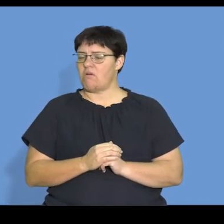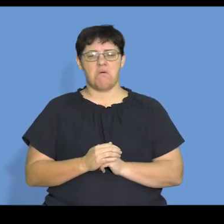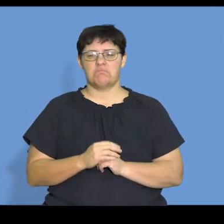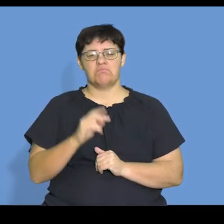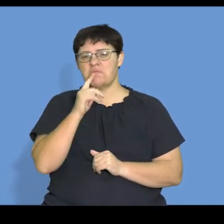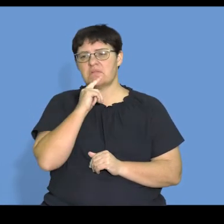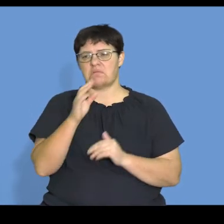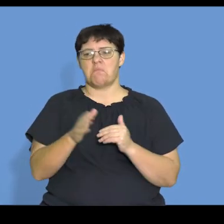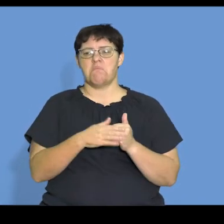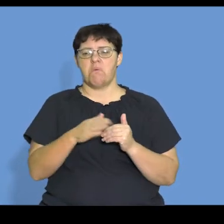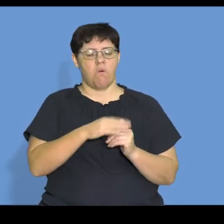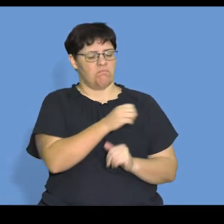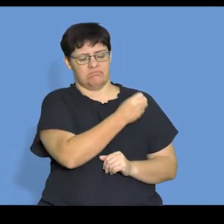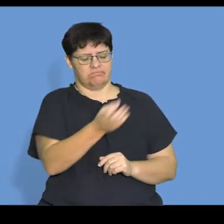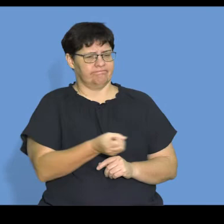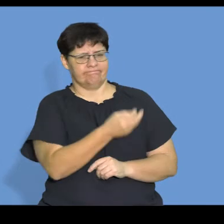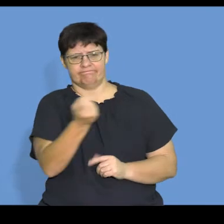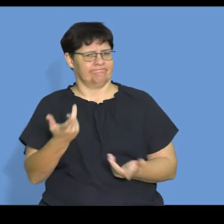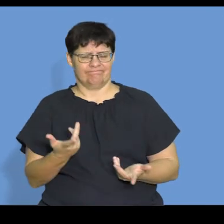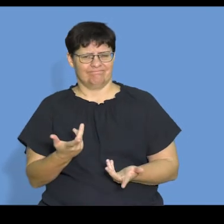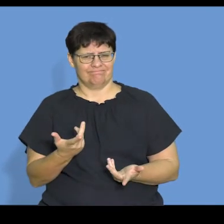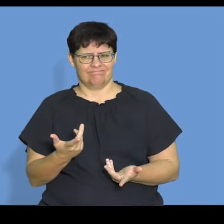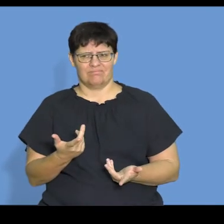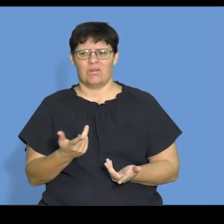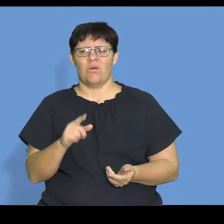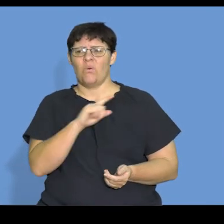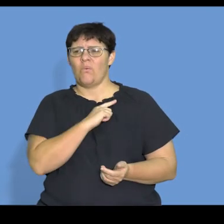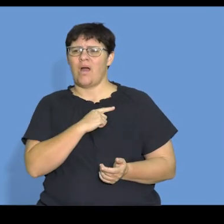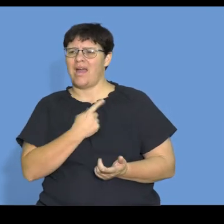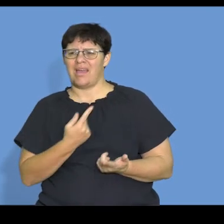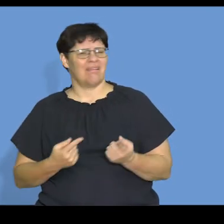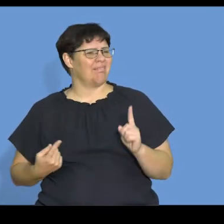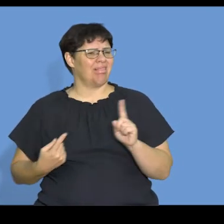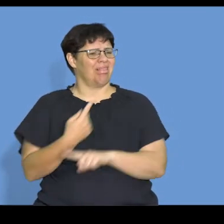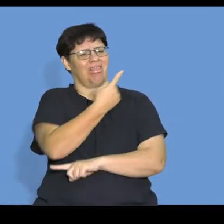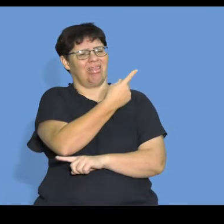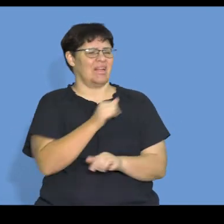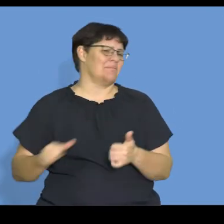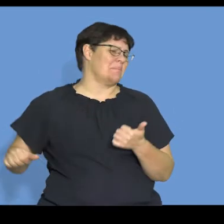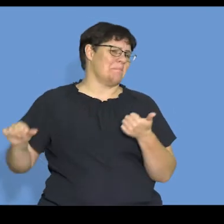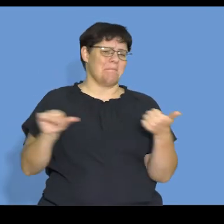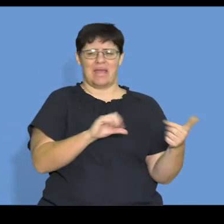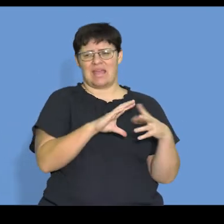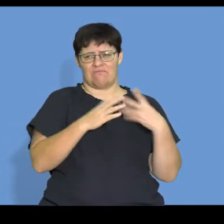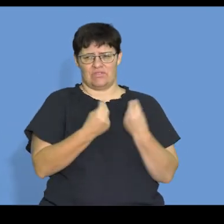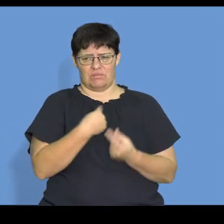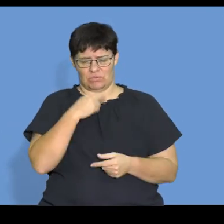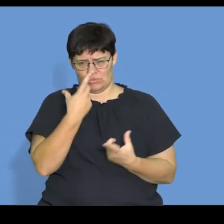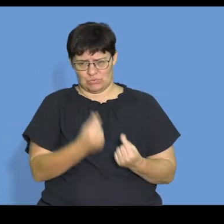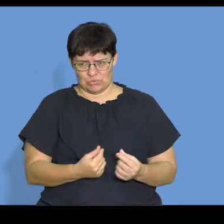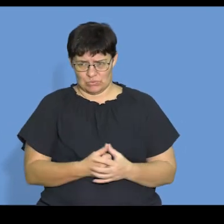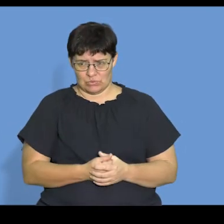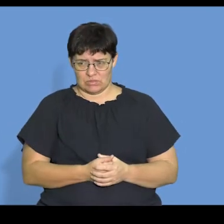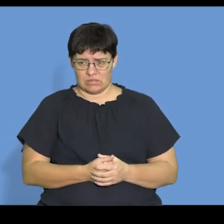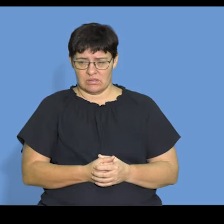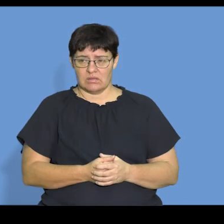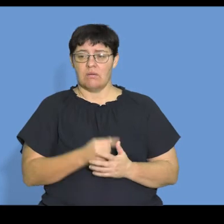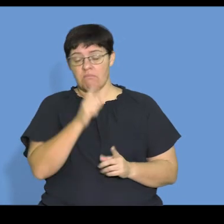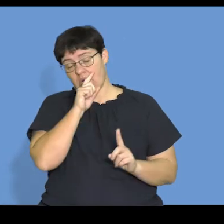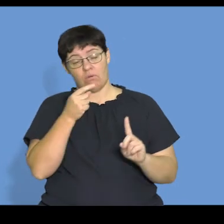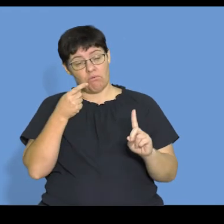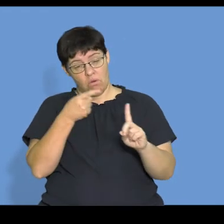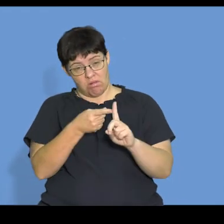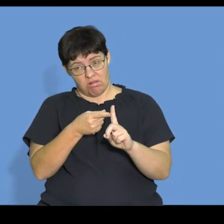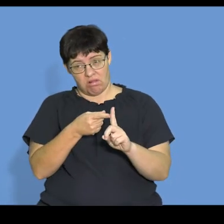really need to multiply the 5 inside, because then that's just me reversing everything that I've done, right? Remember, the goal was